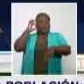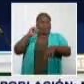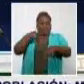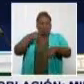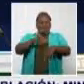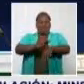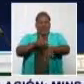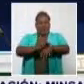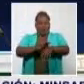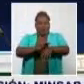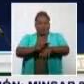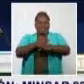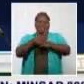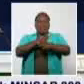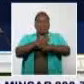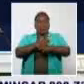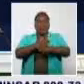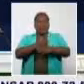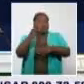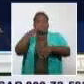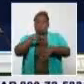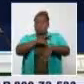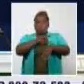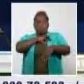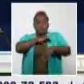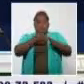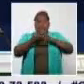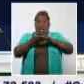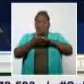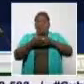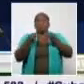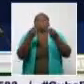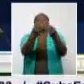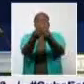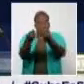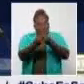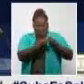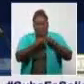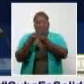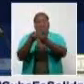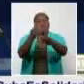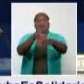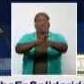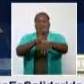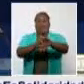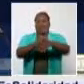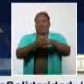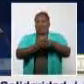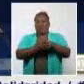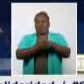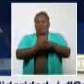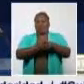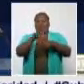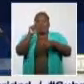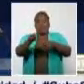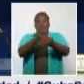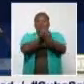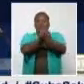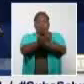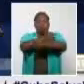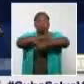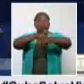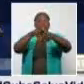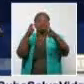delays the appearance of symptoms. And the fact that one does not have symptoms, it does not mean that you are